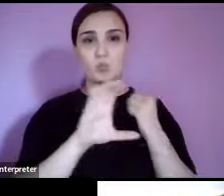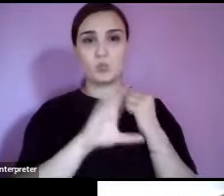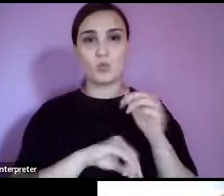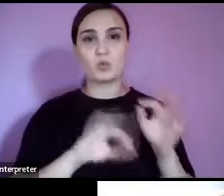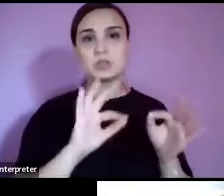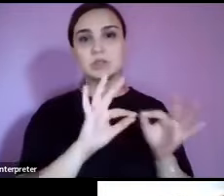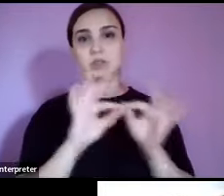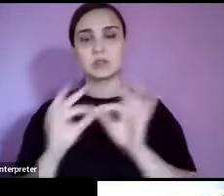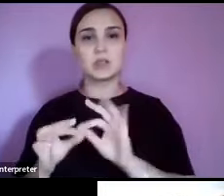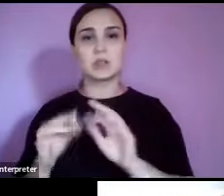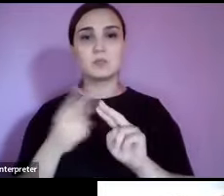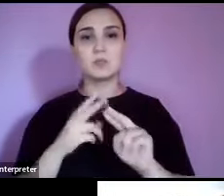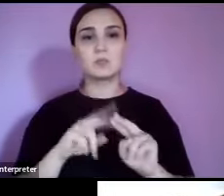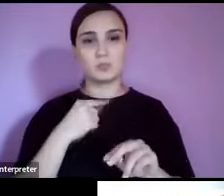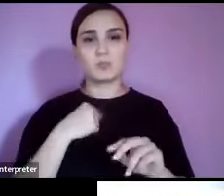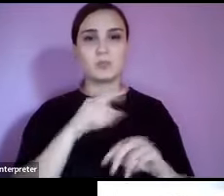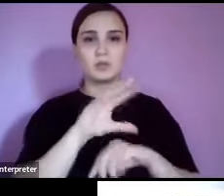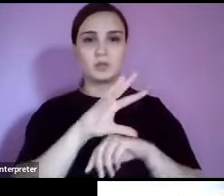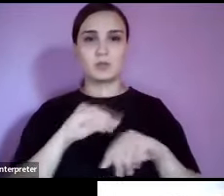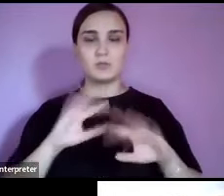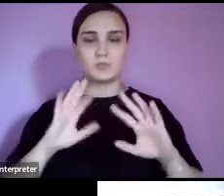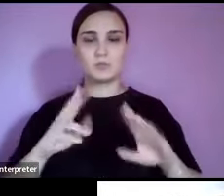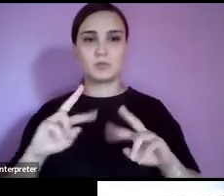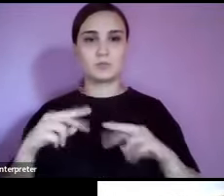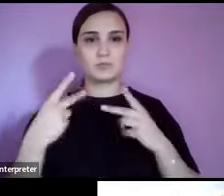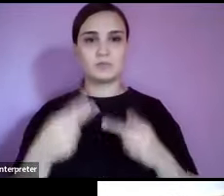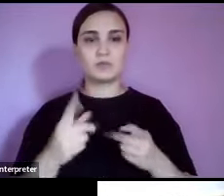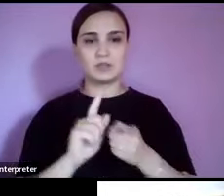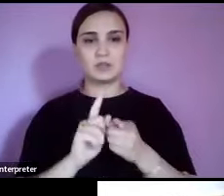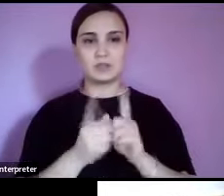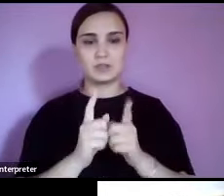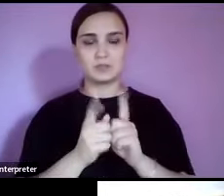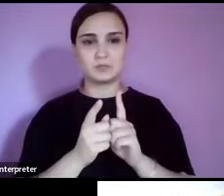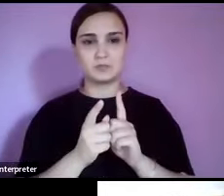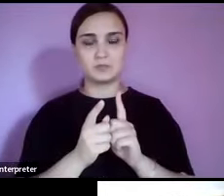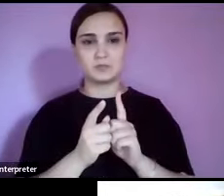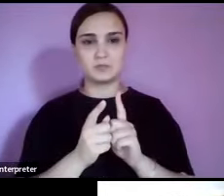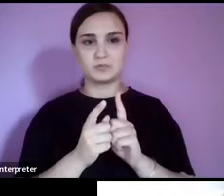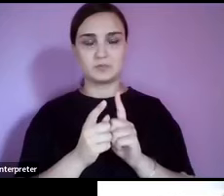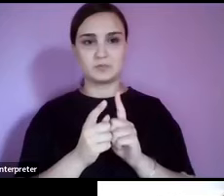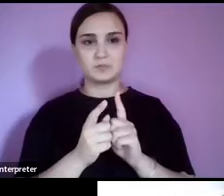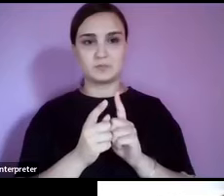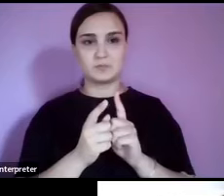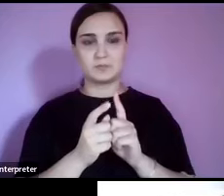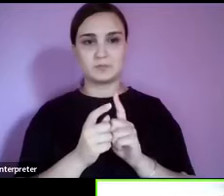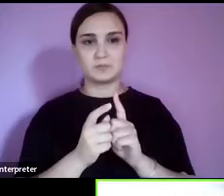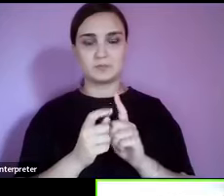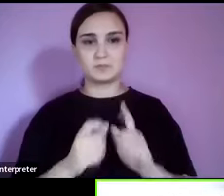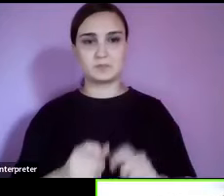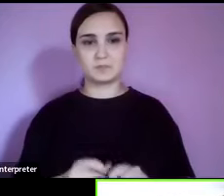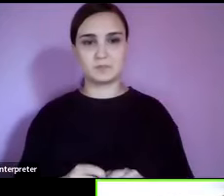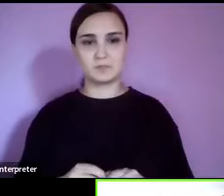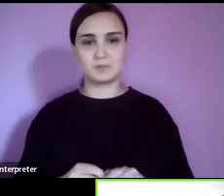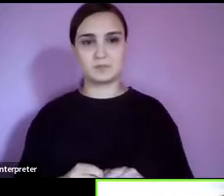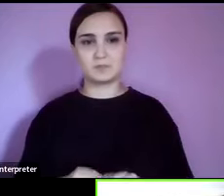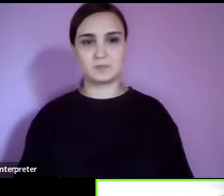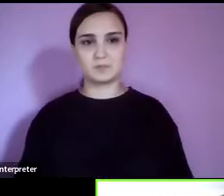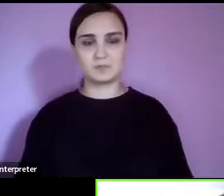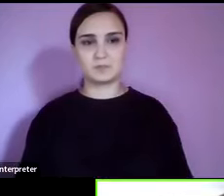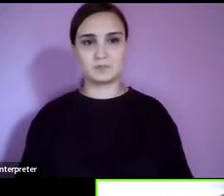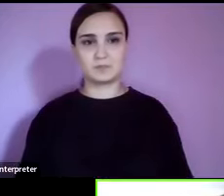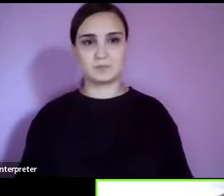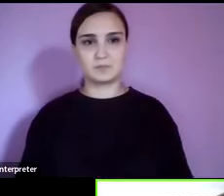main part was translated by Tamta. Not to forget or miss a